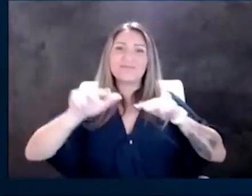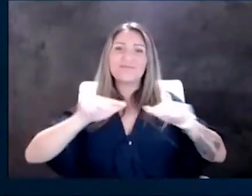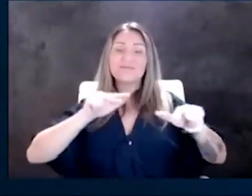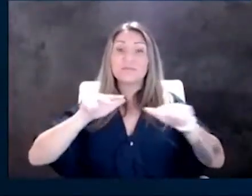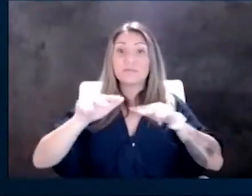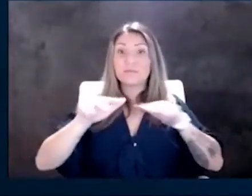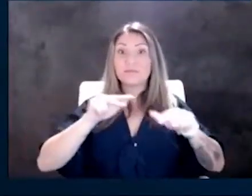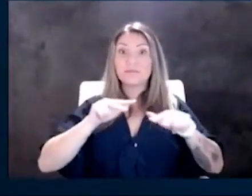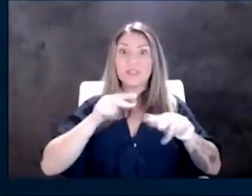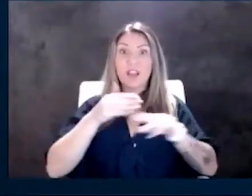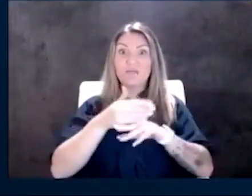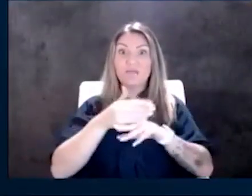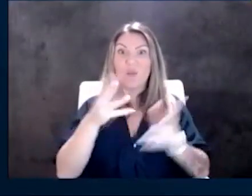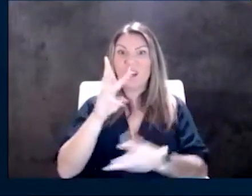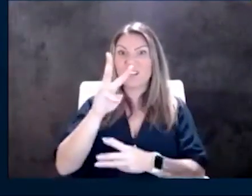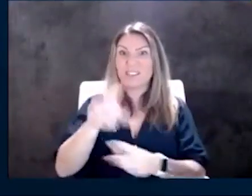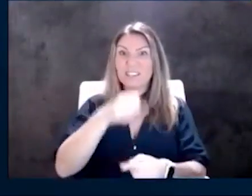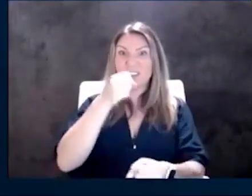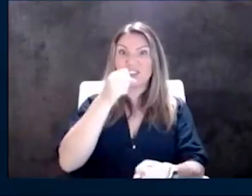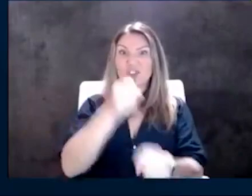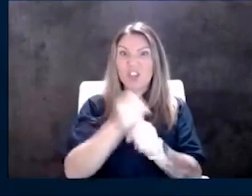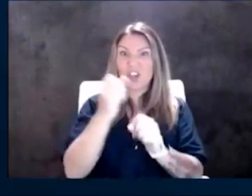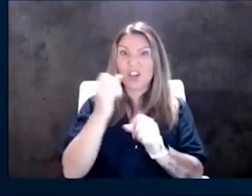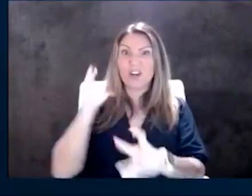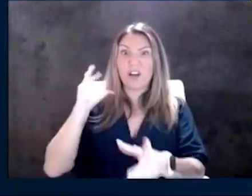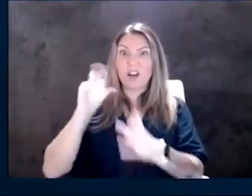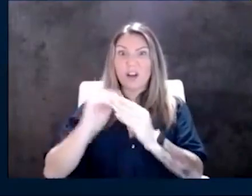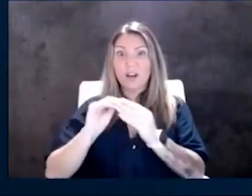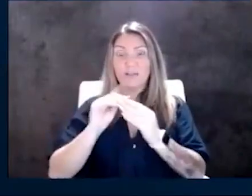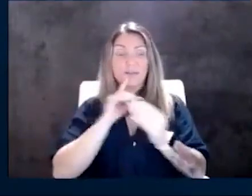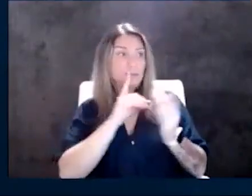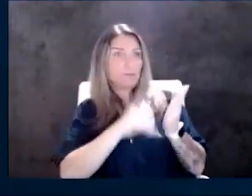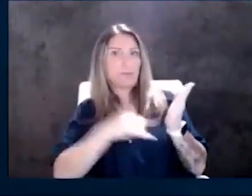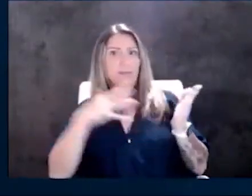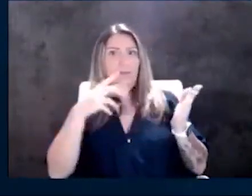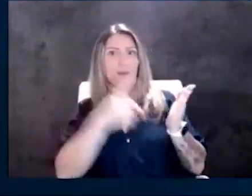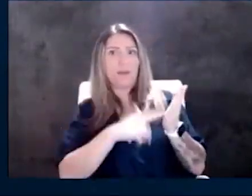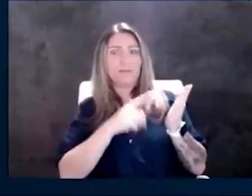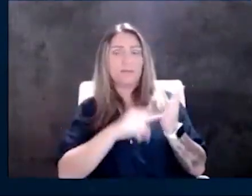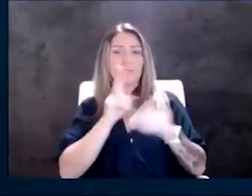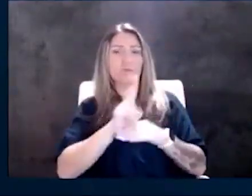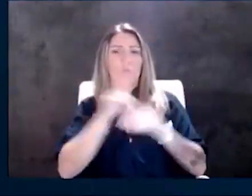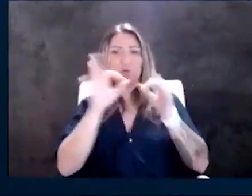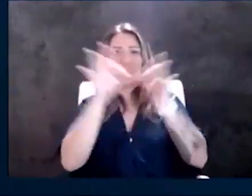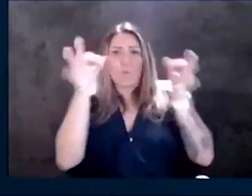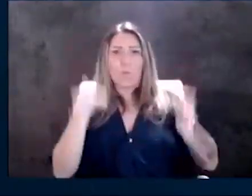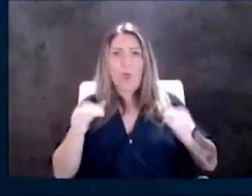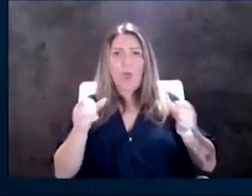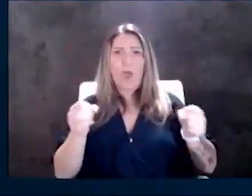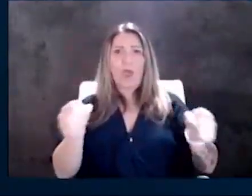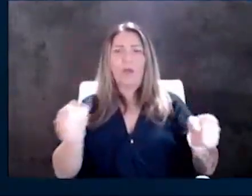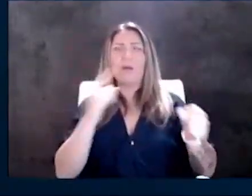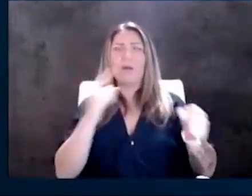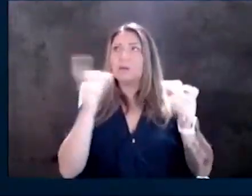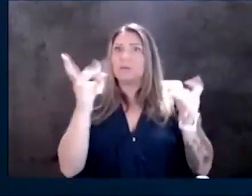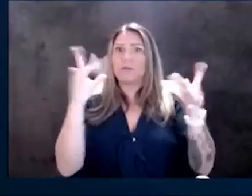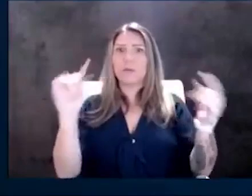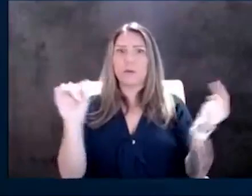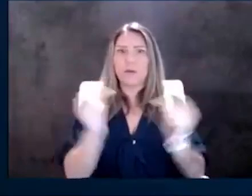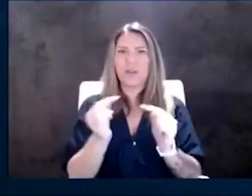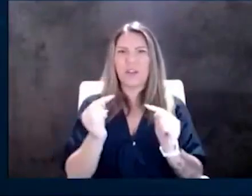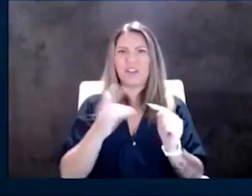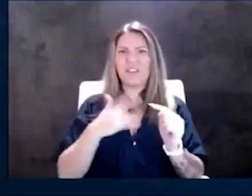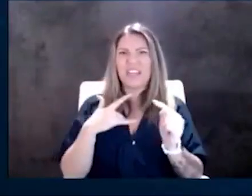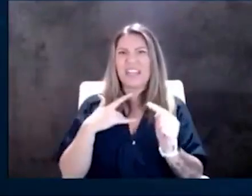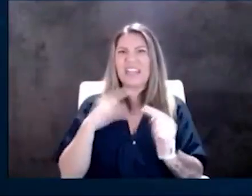chronic and debilitating pain. Sometimes I actually had to walk with a walker. An excruciating sensation of being poked with needles radiated